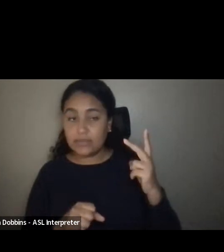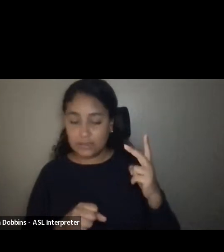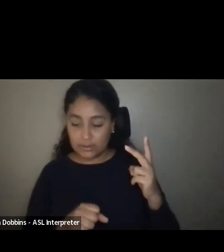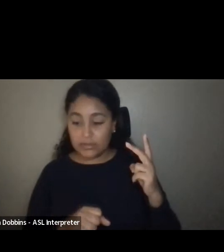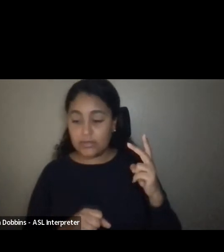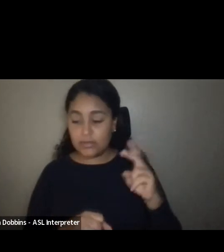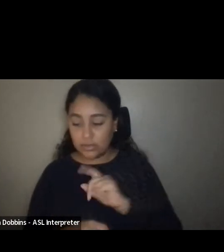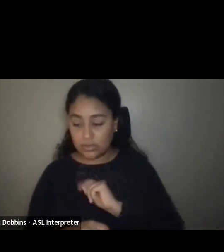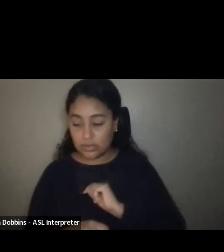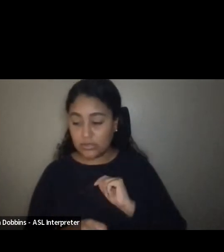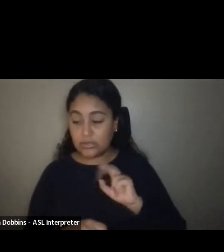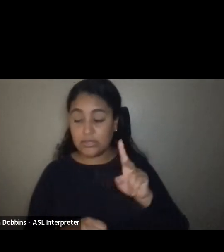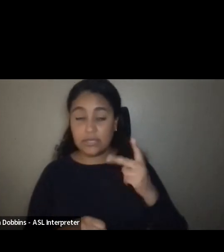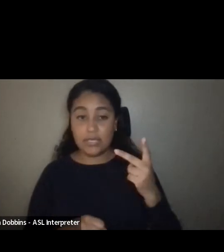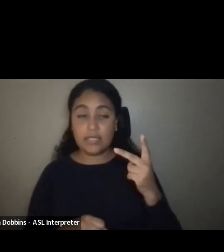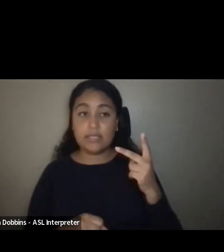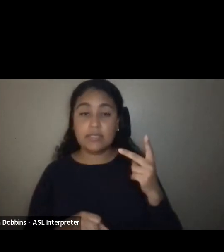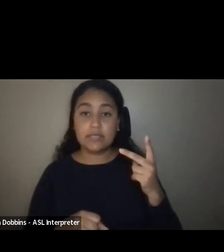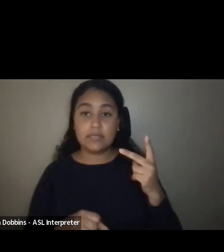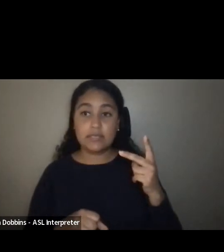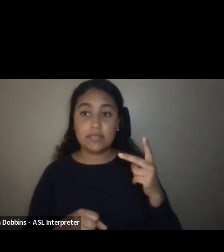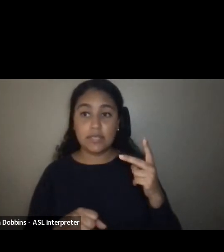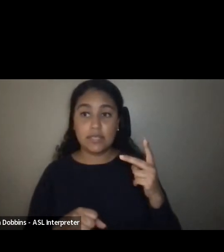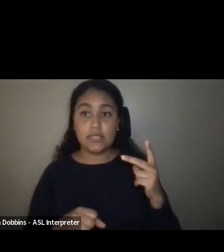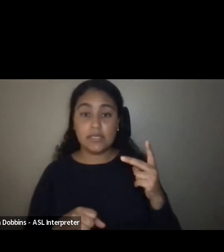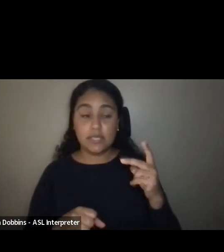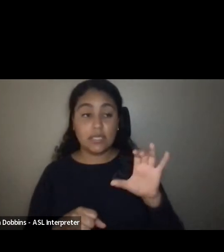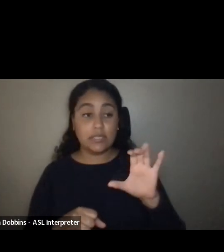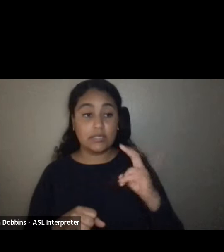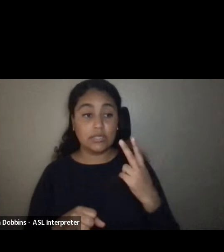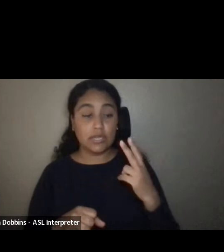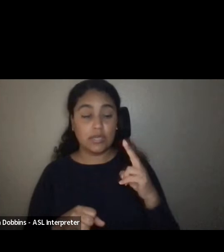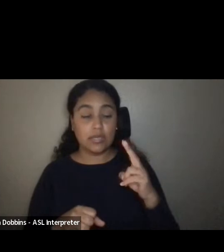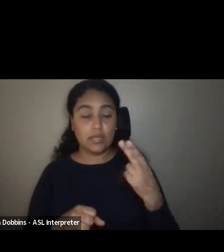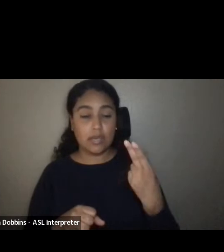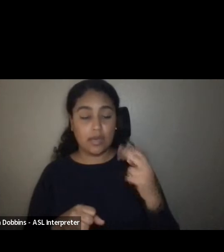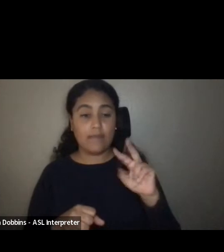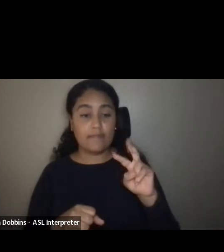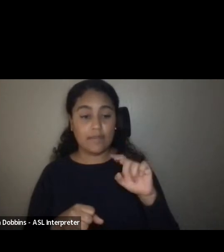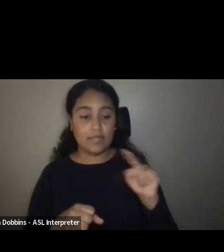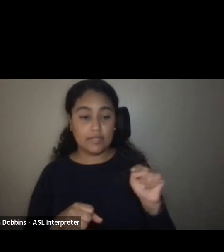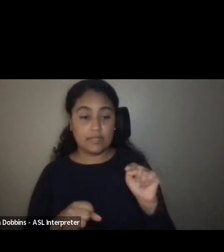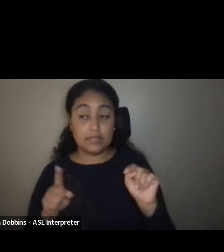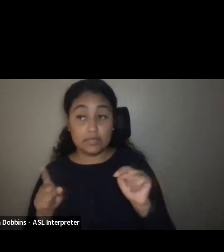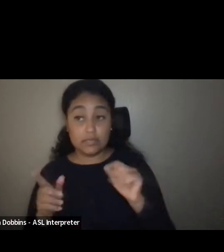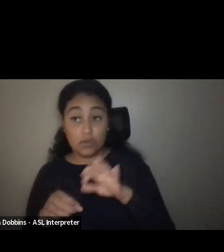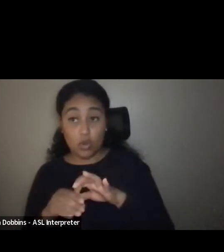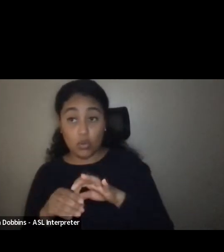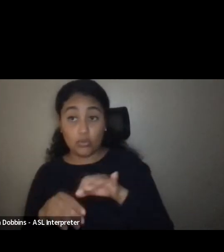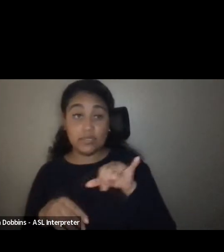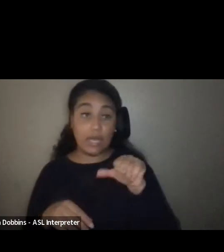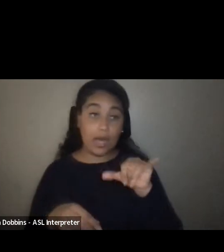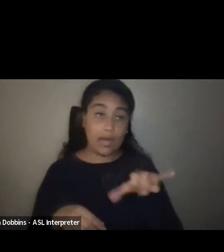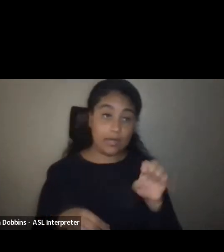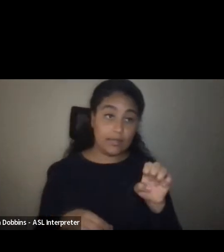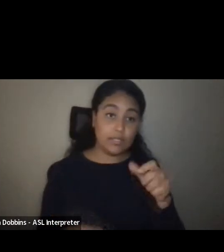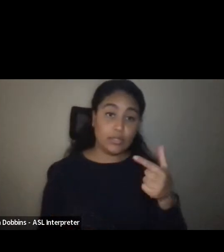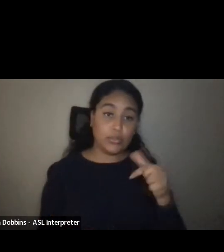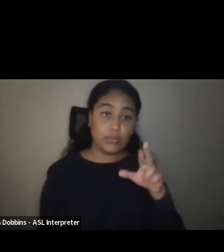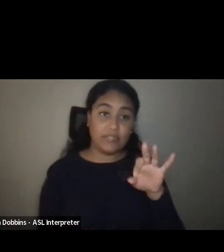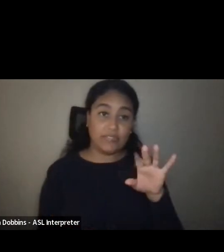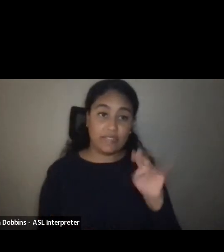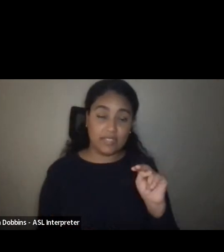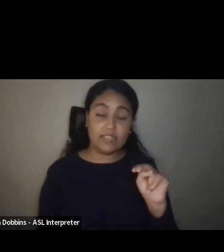Trustee Chavez seconds, and trustee Chavez, how do you vote? Aye. Trustee Jacobson, how do you vote? Aye. Trustee Griffin, how do you vote?